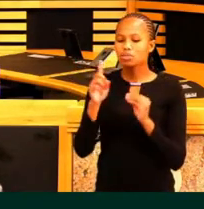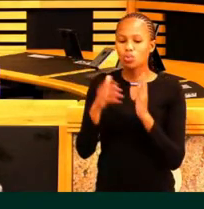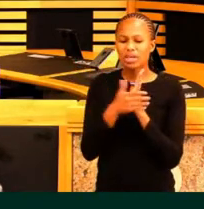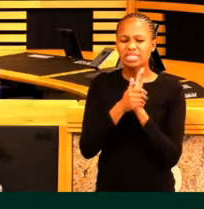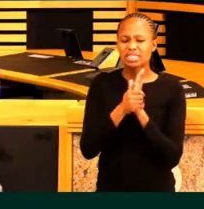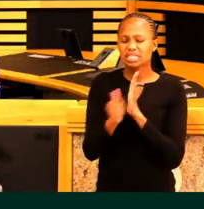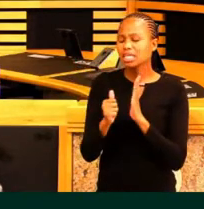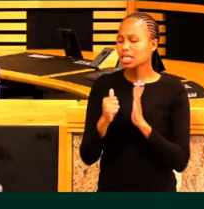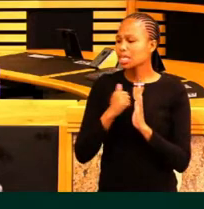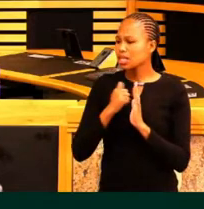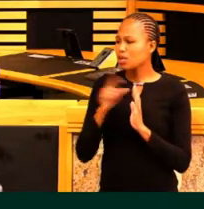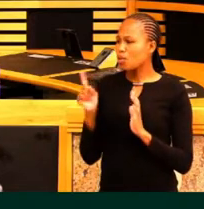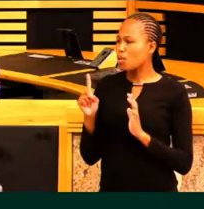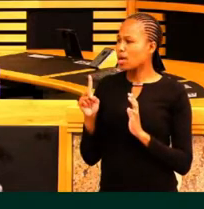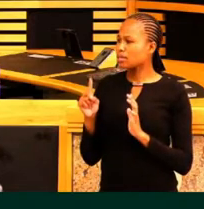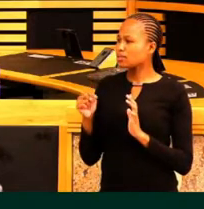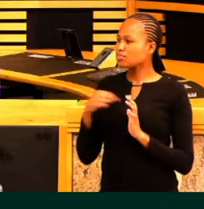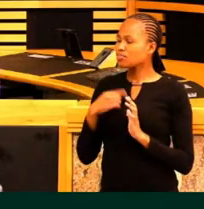Italian